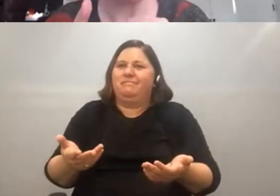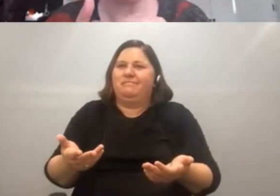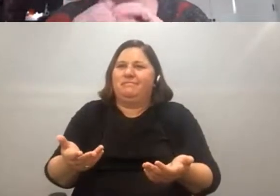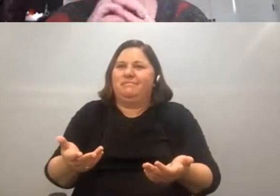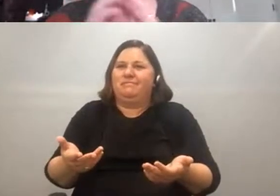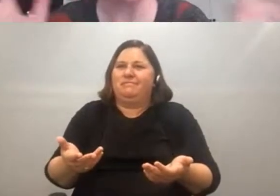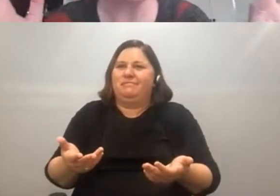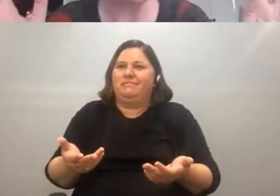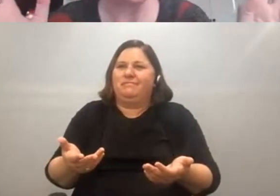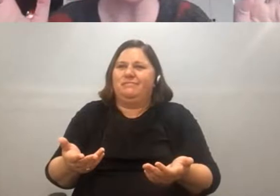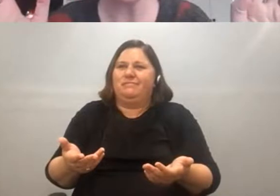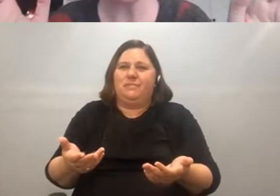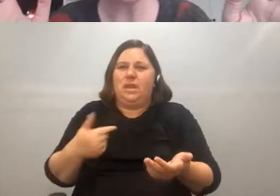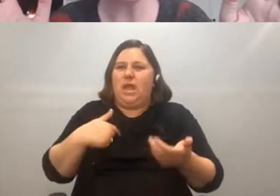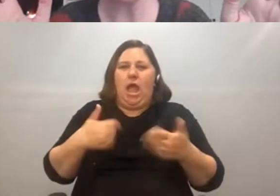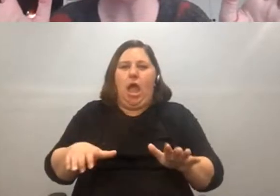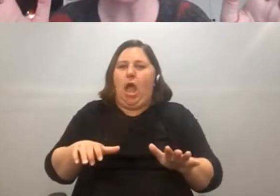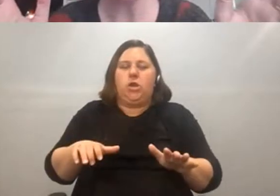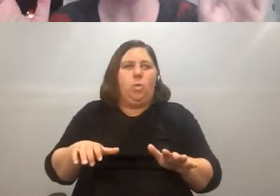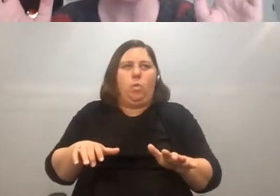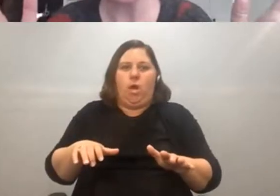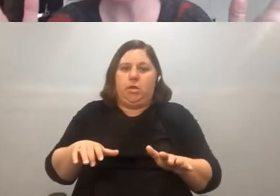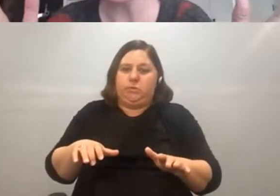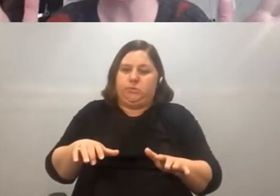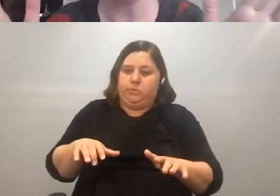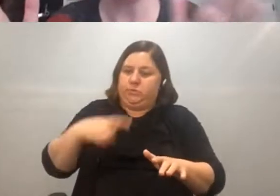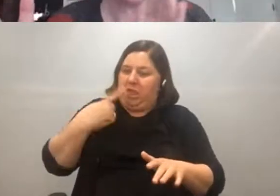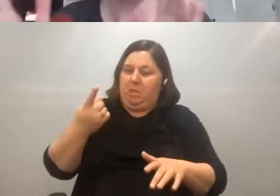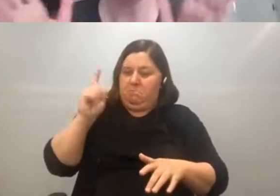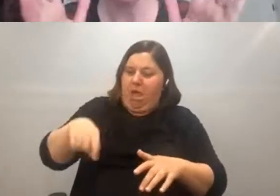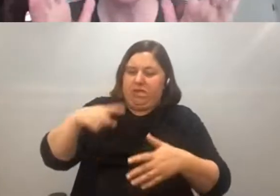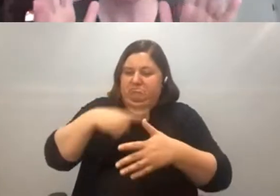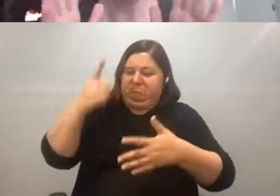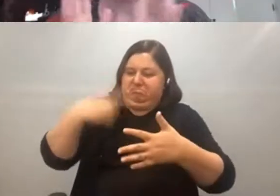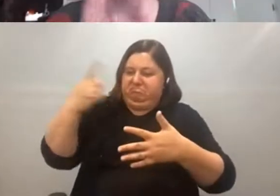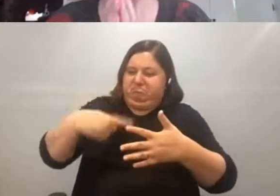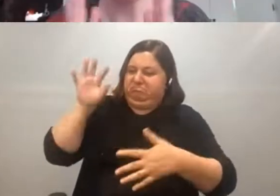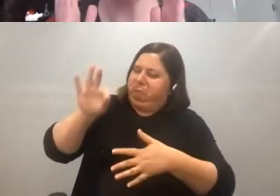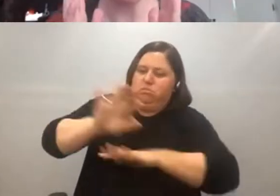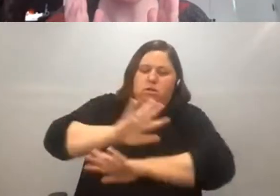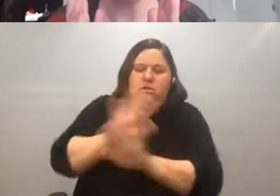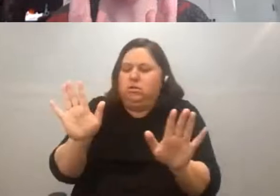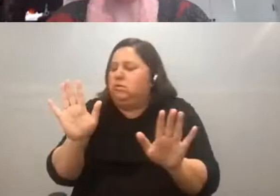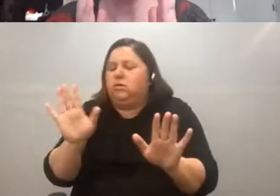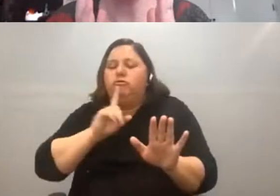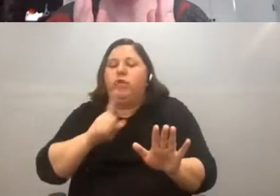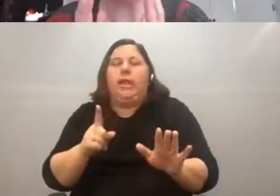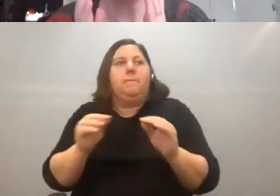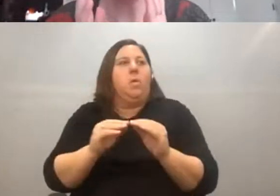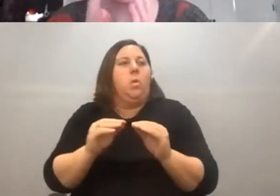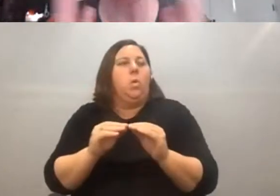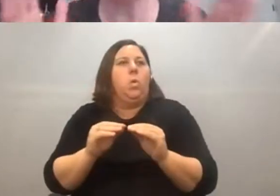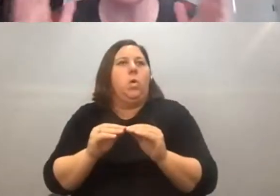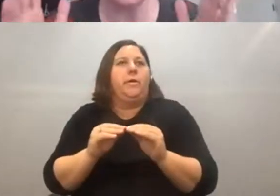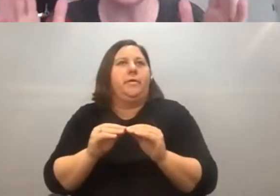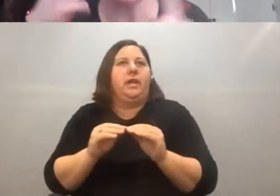i i do not want to be overly prescriptive in this process or in my opinions on the panel i think more i i want people